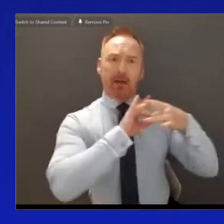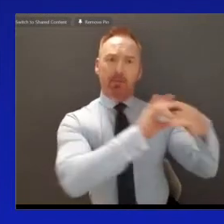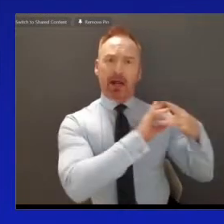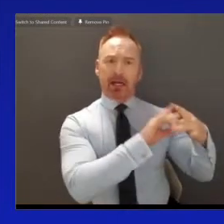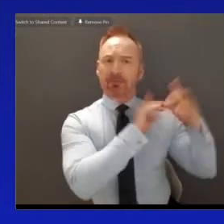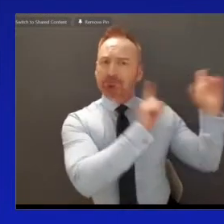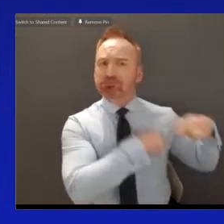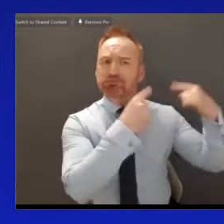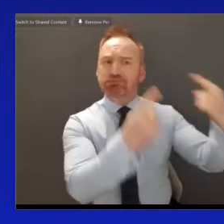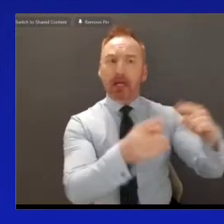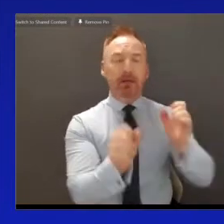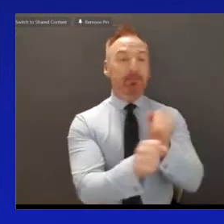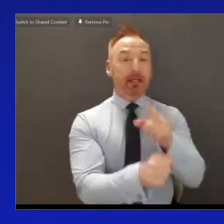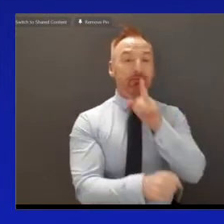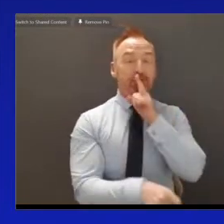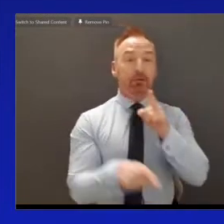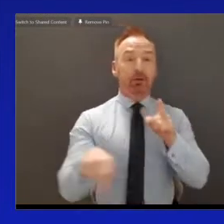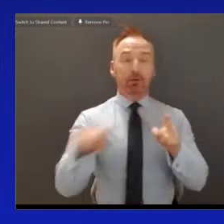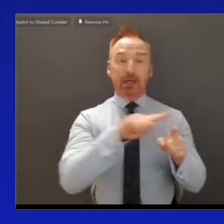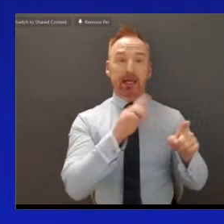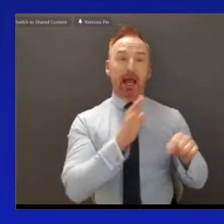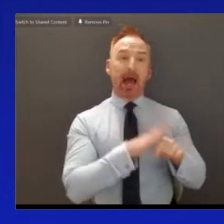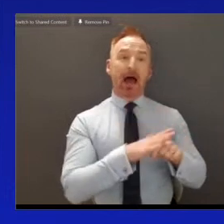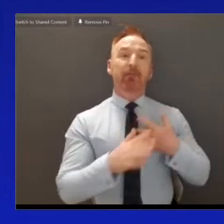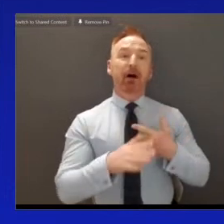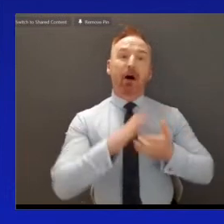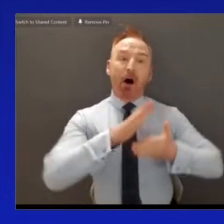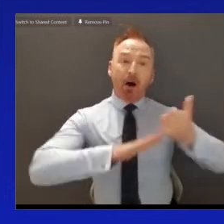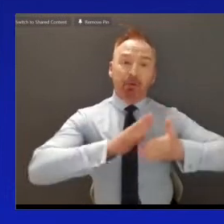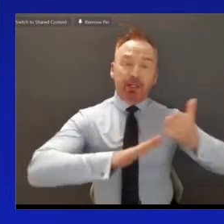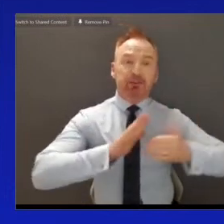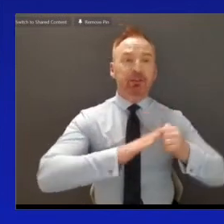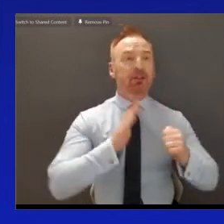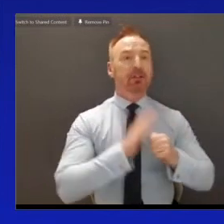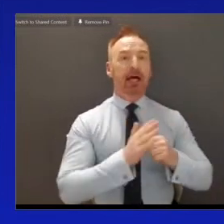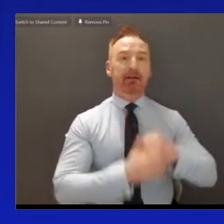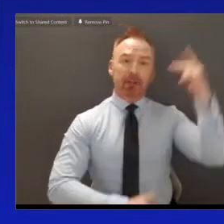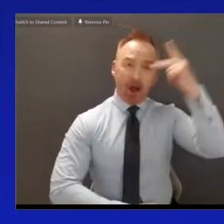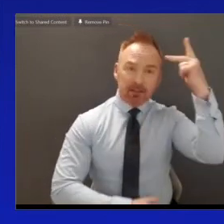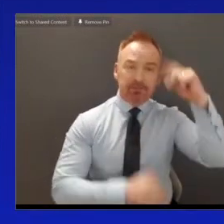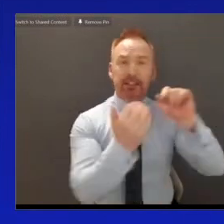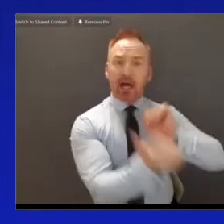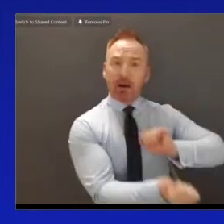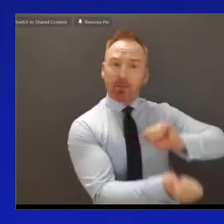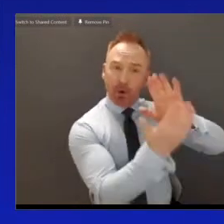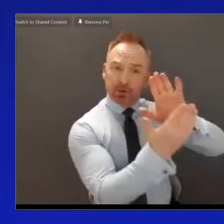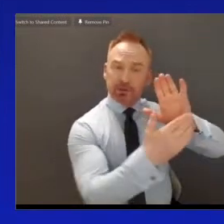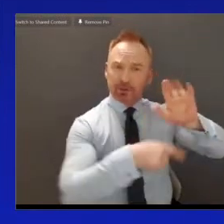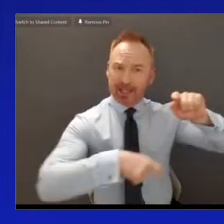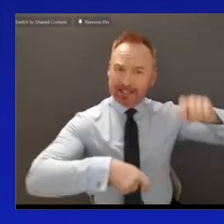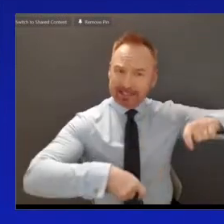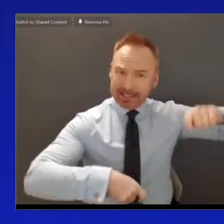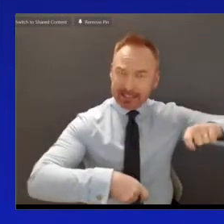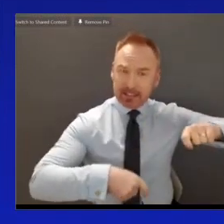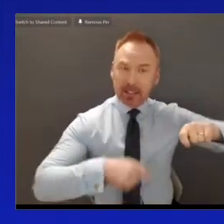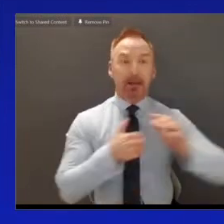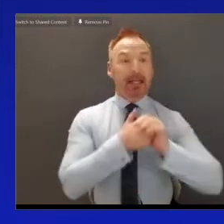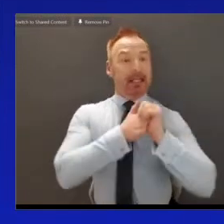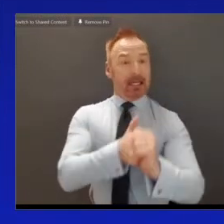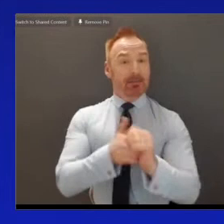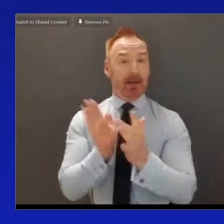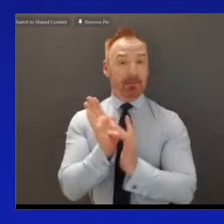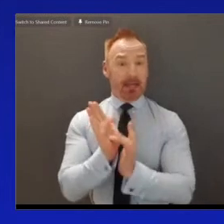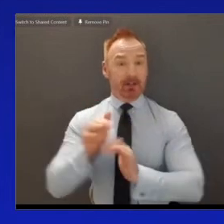very functional and operational approach to this need, led by medical science and